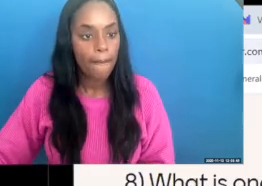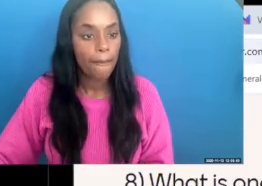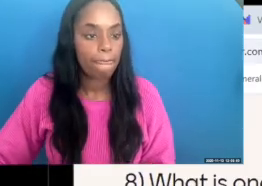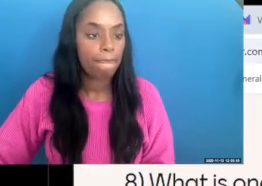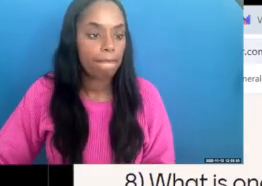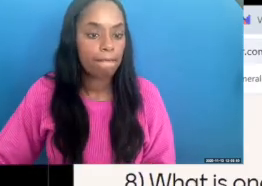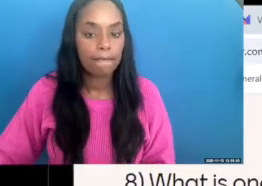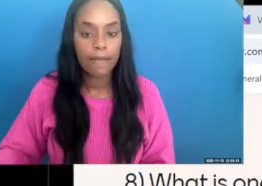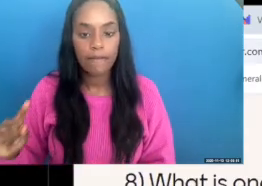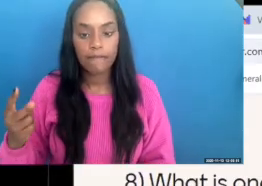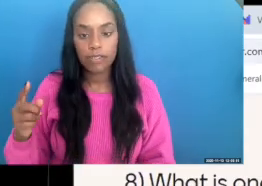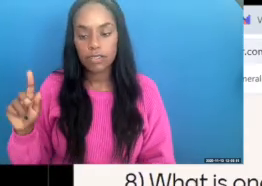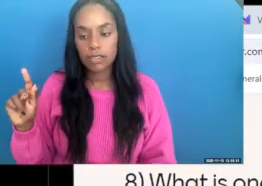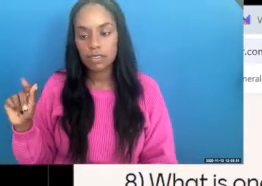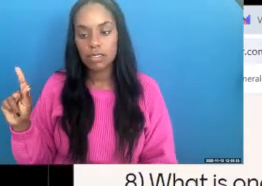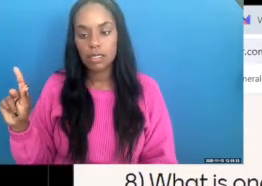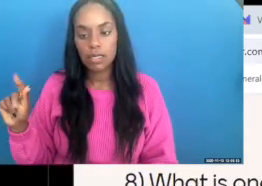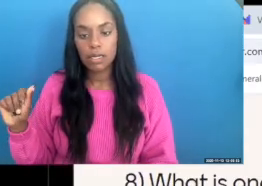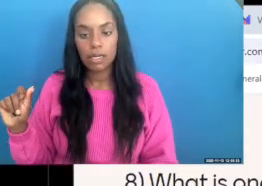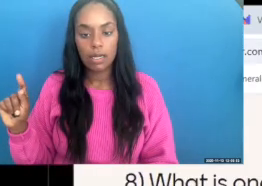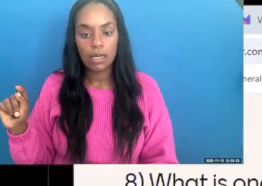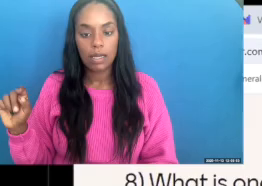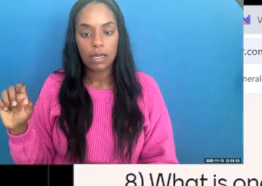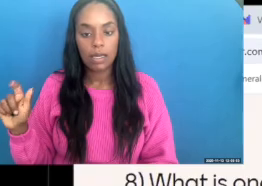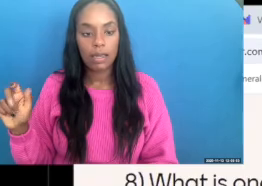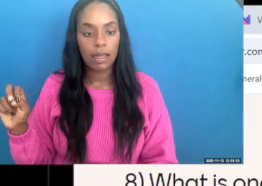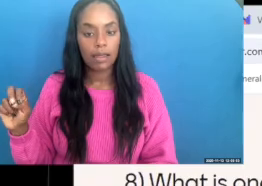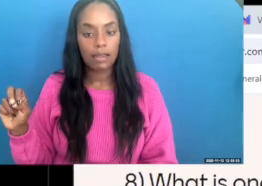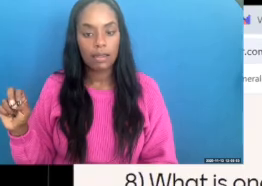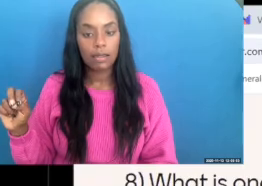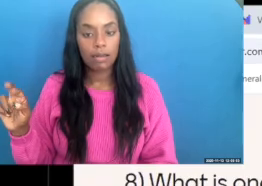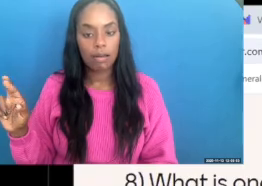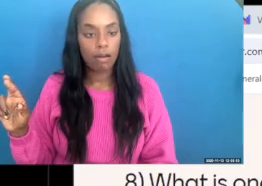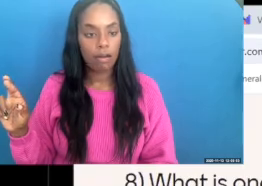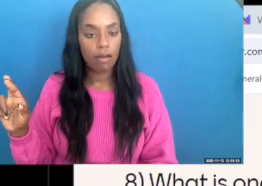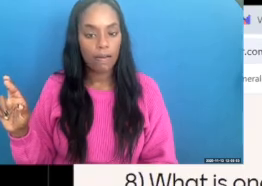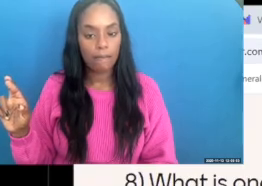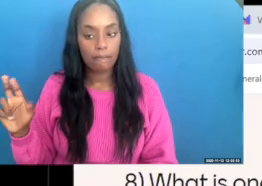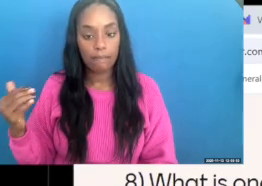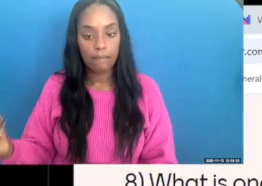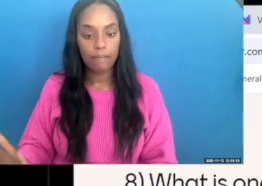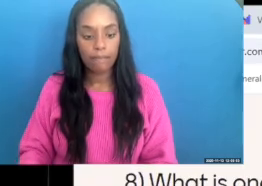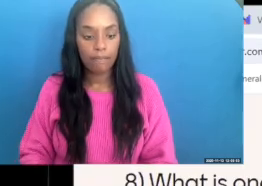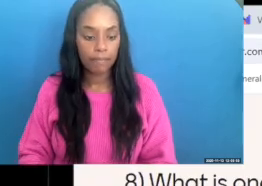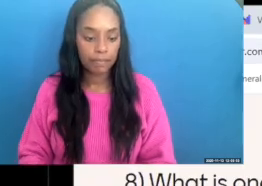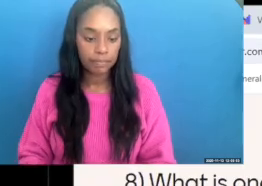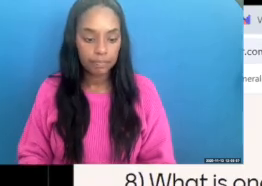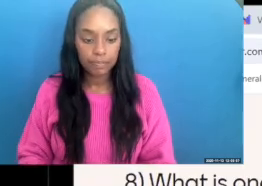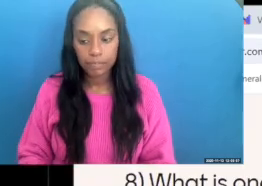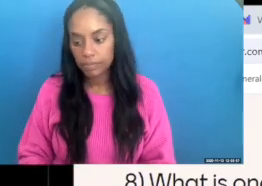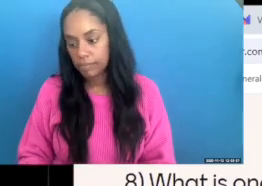folks online who have been waiting, a couple people who have not participated yet. First in the